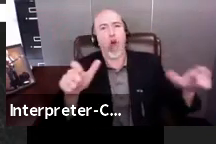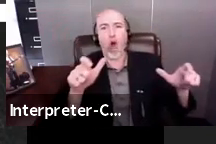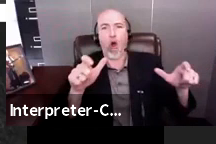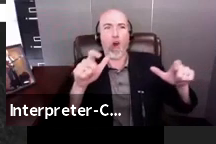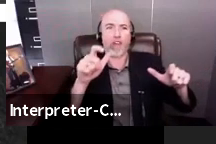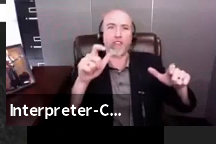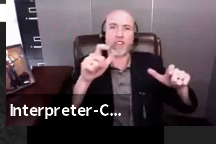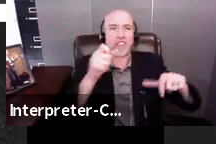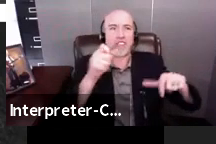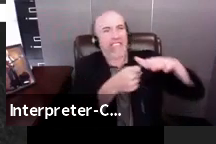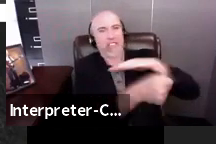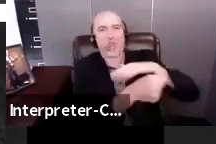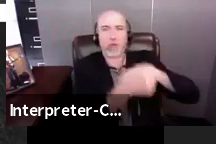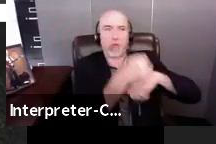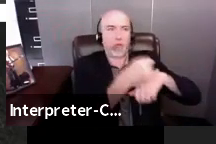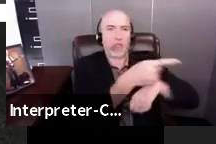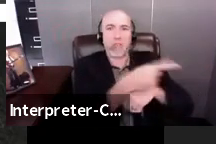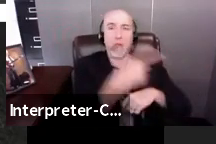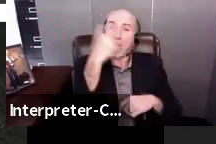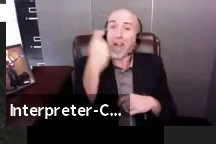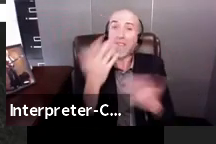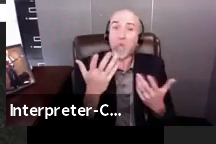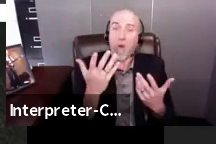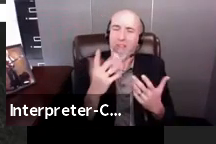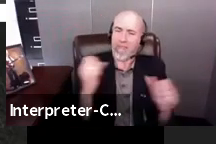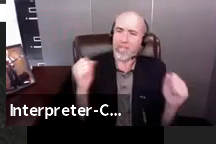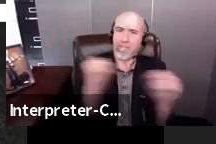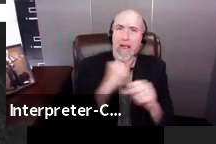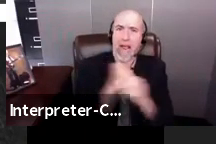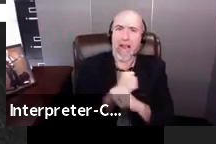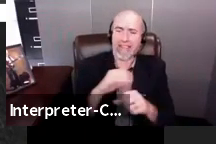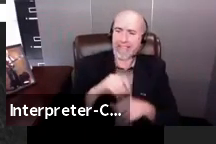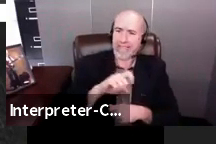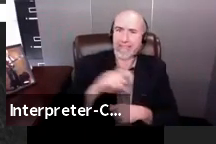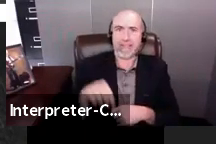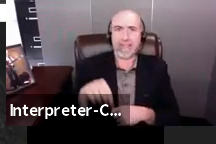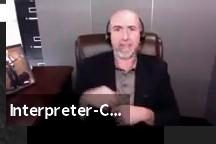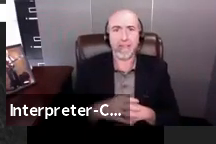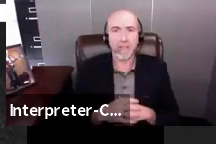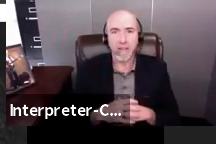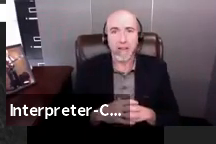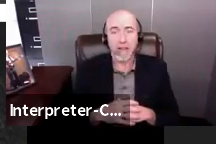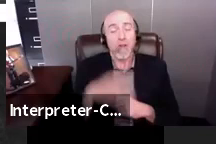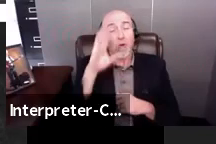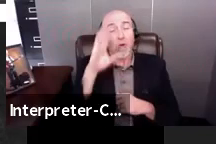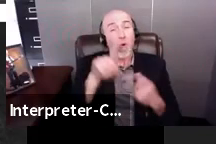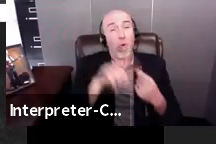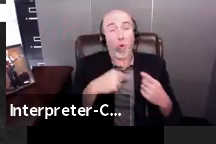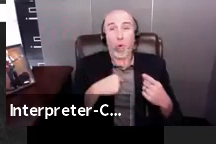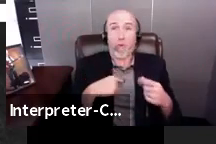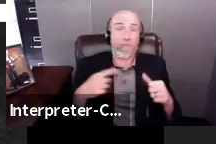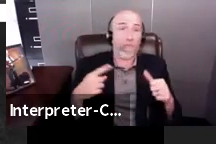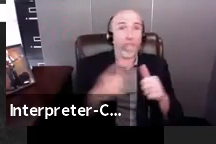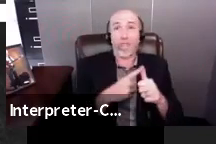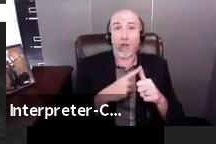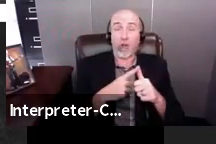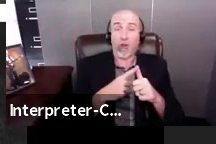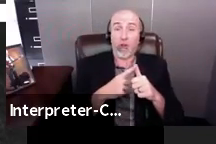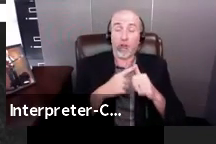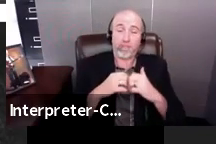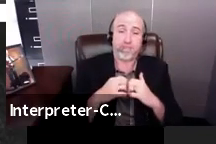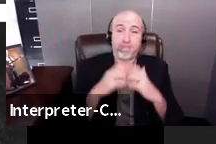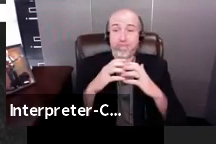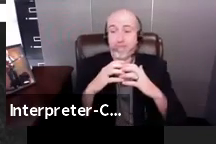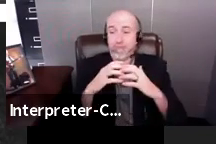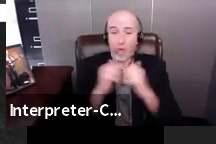institutions because of the fight that people here in Texas did. And, you know, when we first started in ADAPT, we were sort